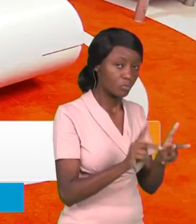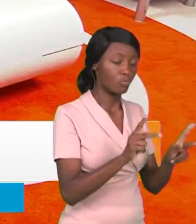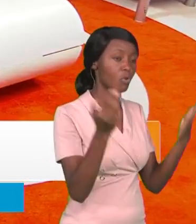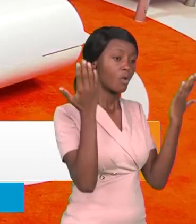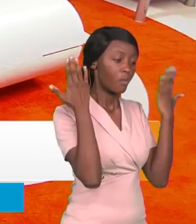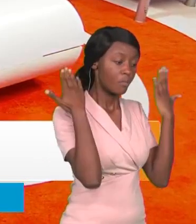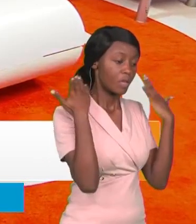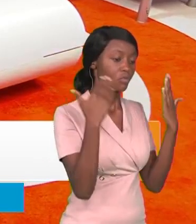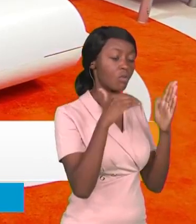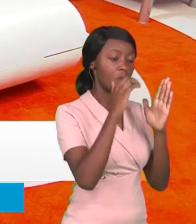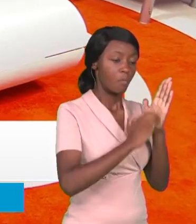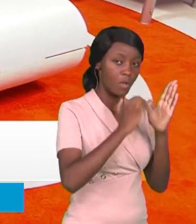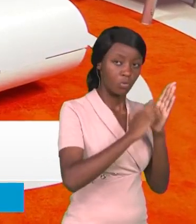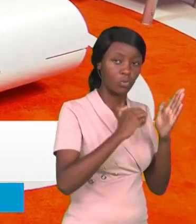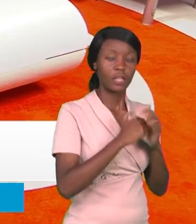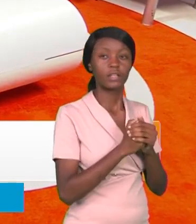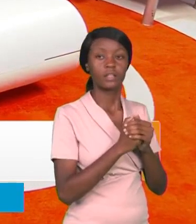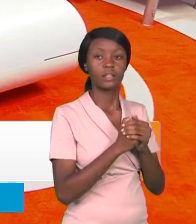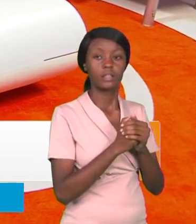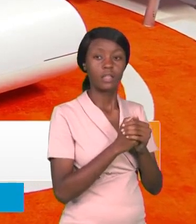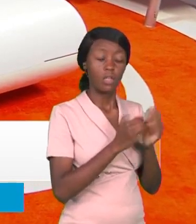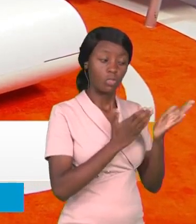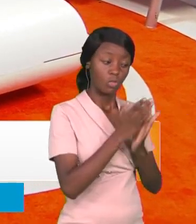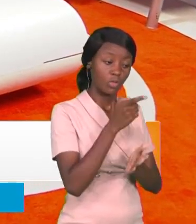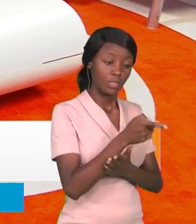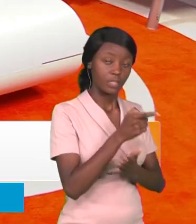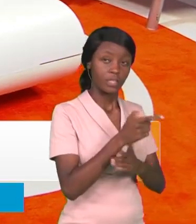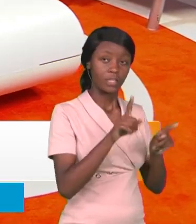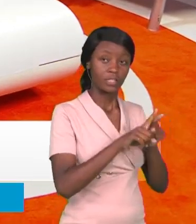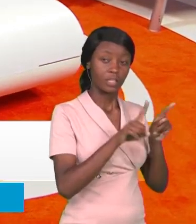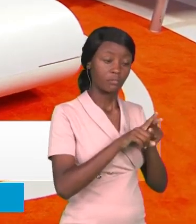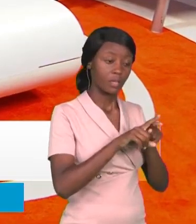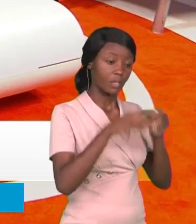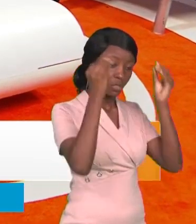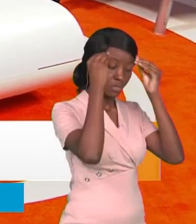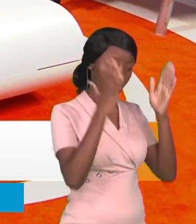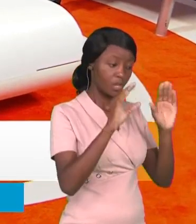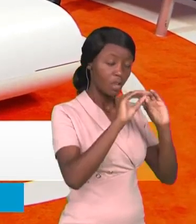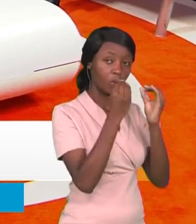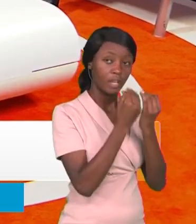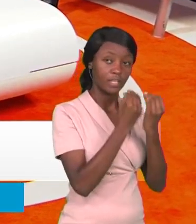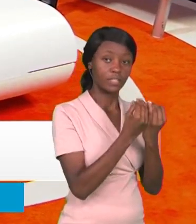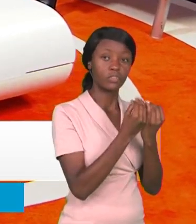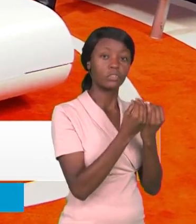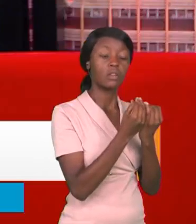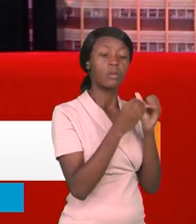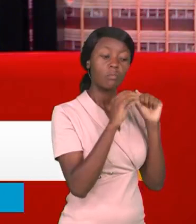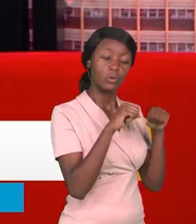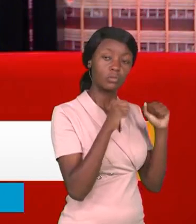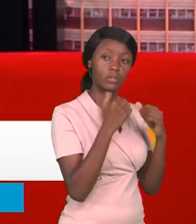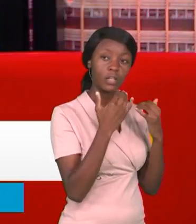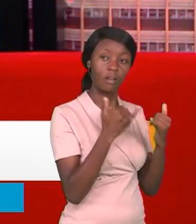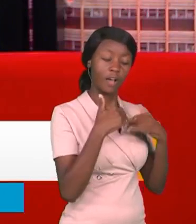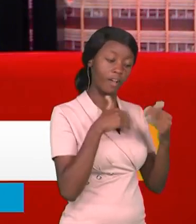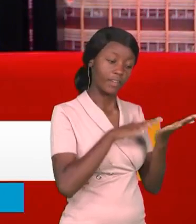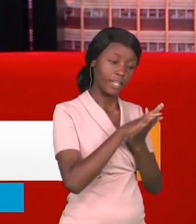Meru, Makueni. And it is through this even student organizations have been able to get interest